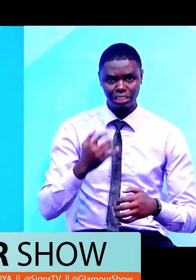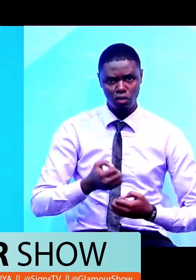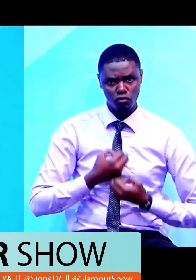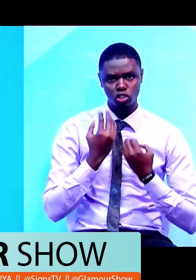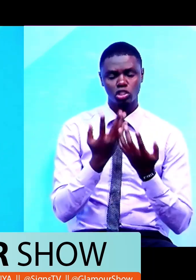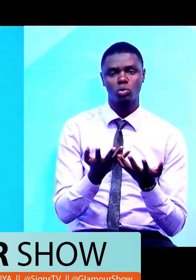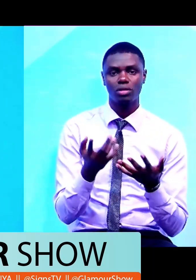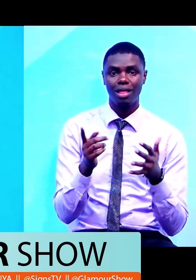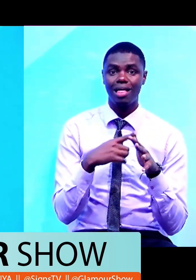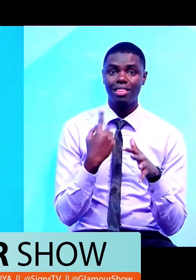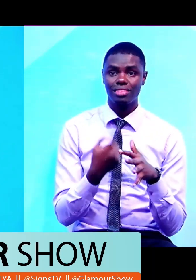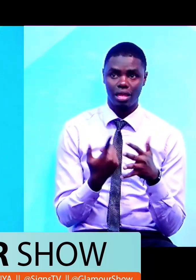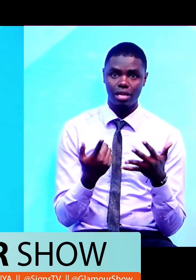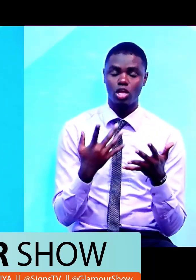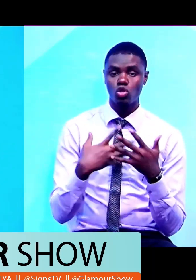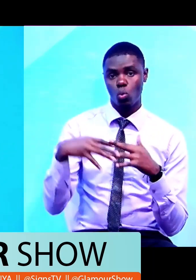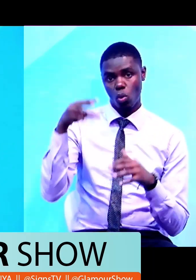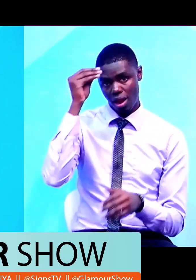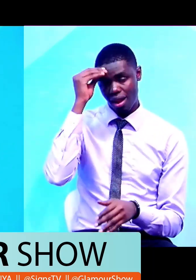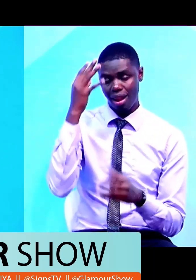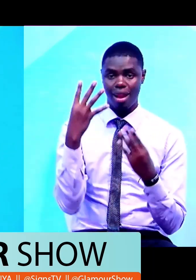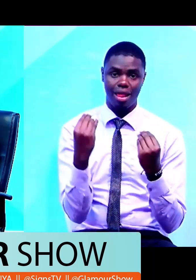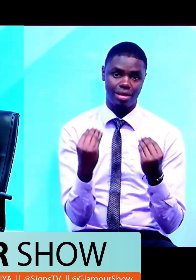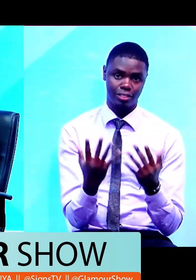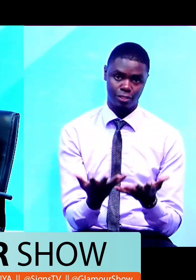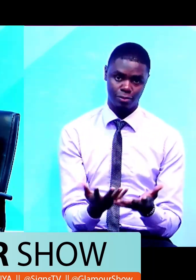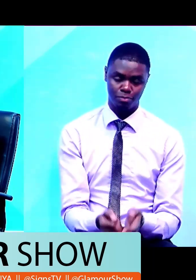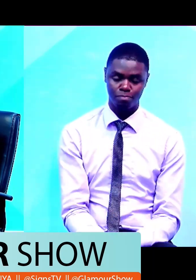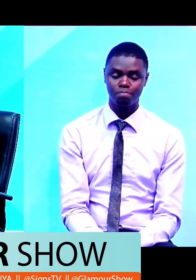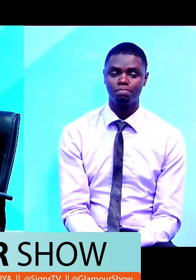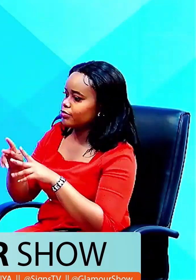get to learn easily. Yeah.